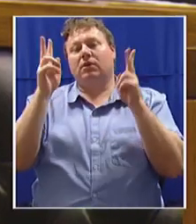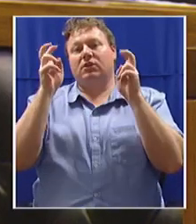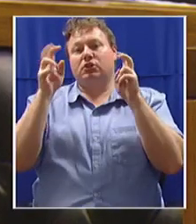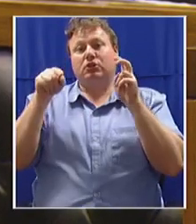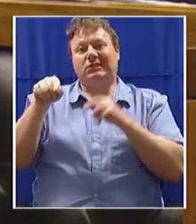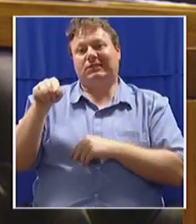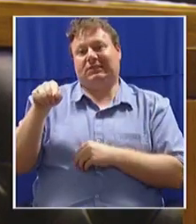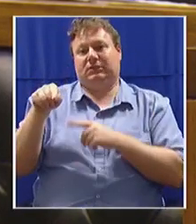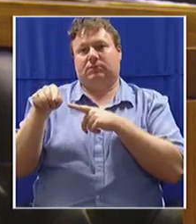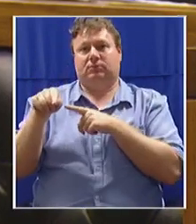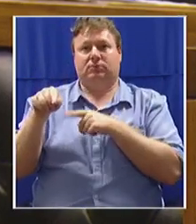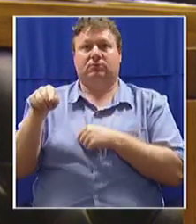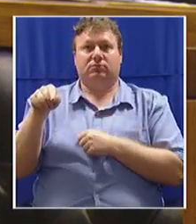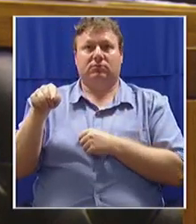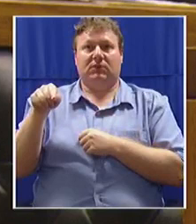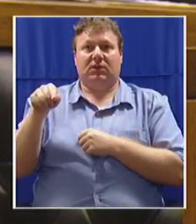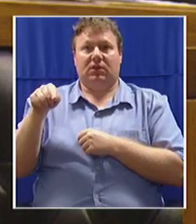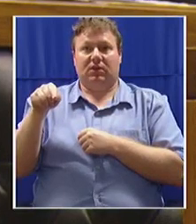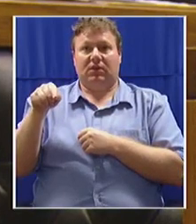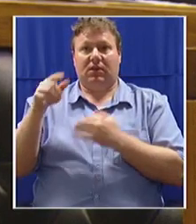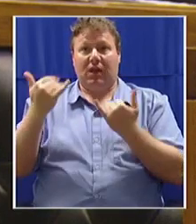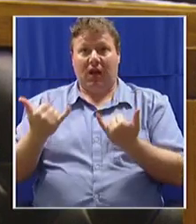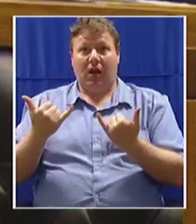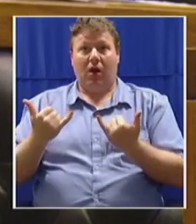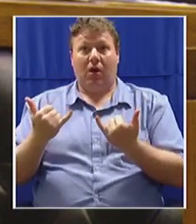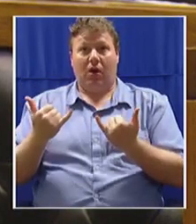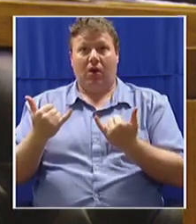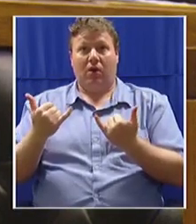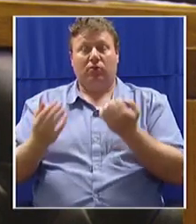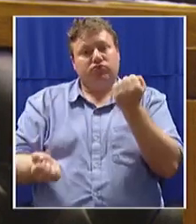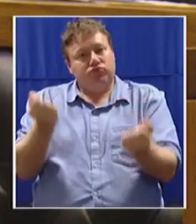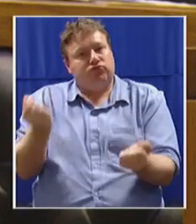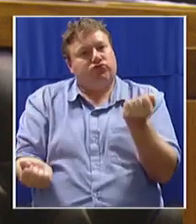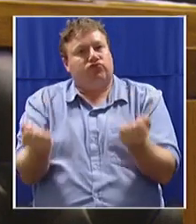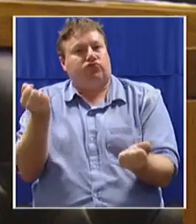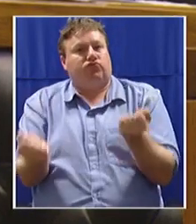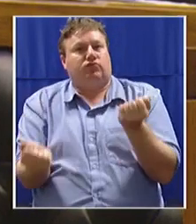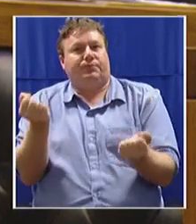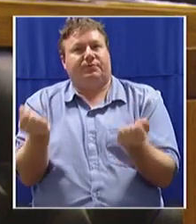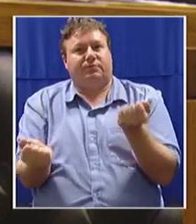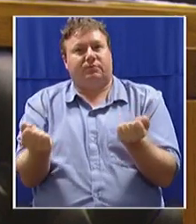we speak, it's in front of the court.